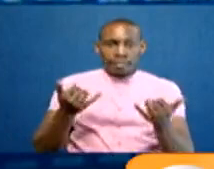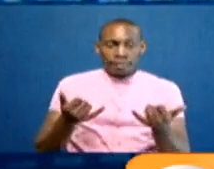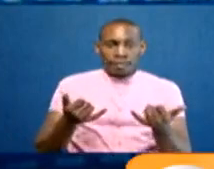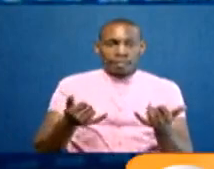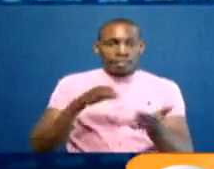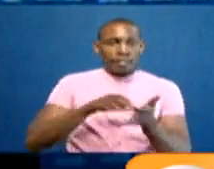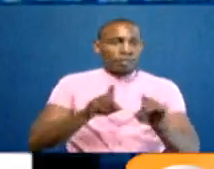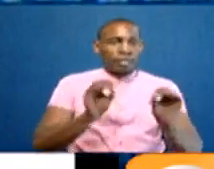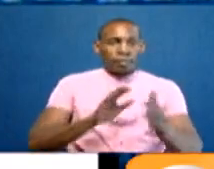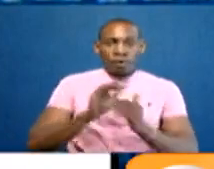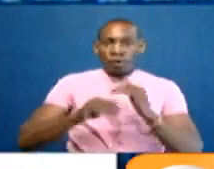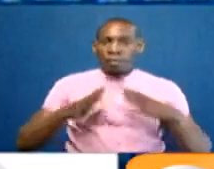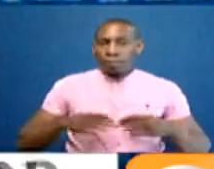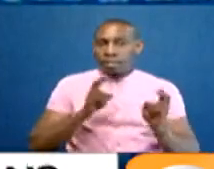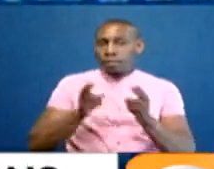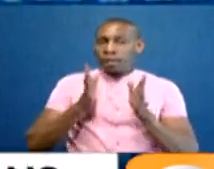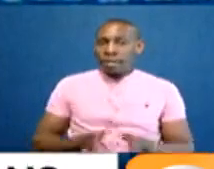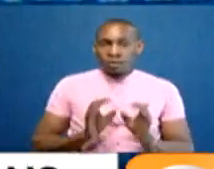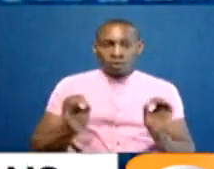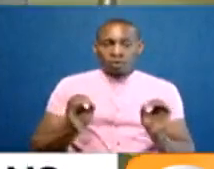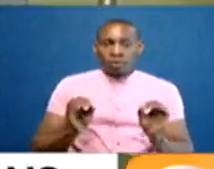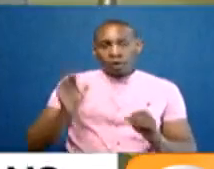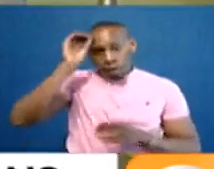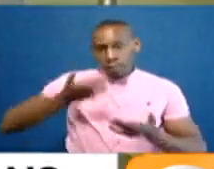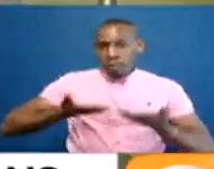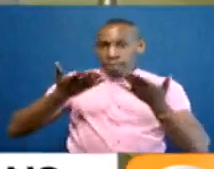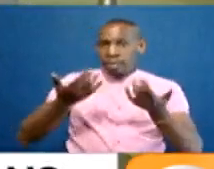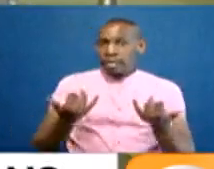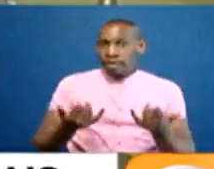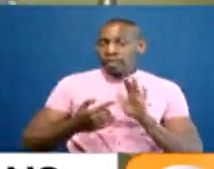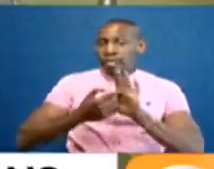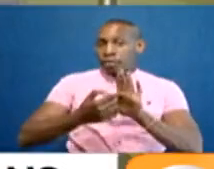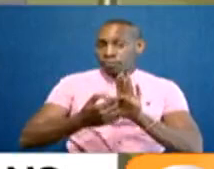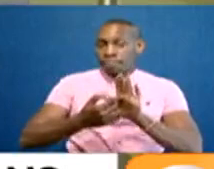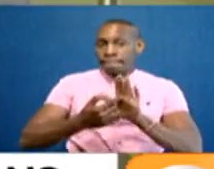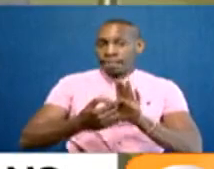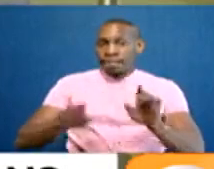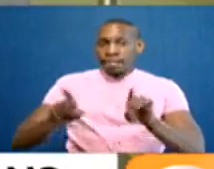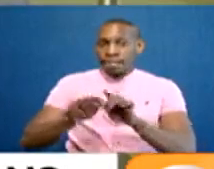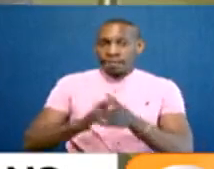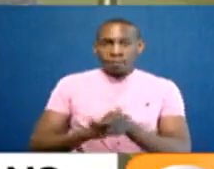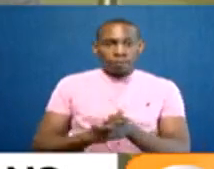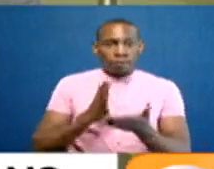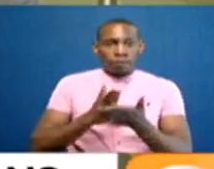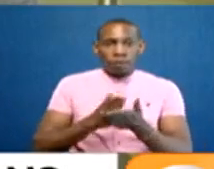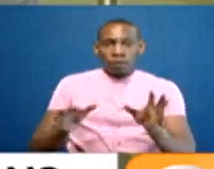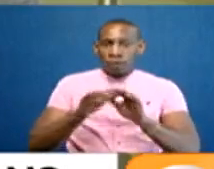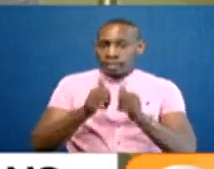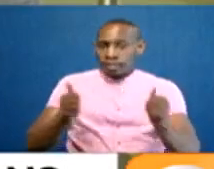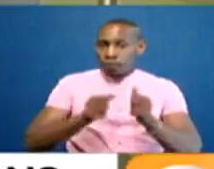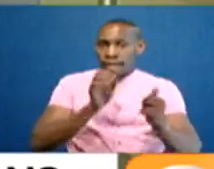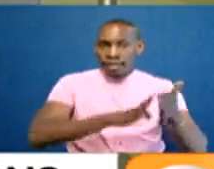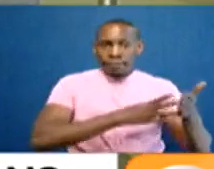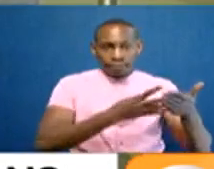case, not everybody might just be an everyday citizen lending their voice. So it mirrors that way. And these are pretty well coordinated networks